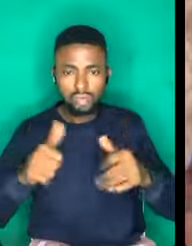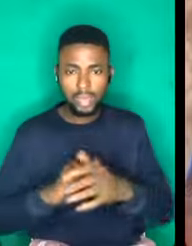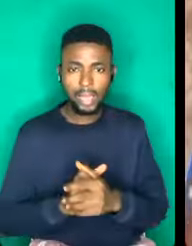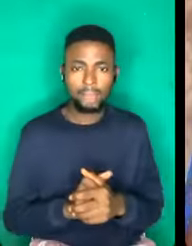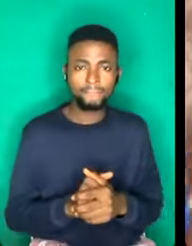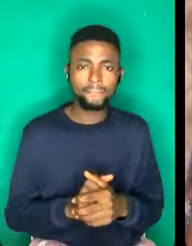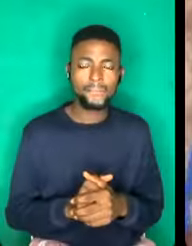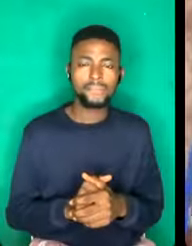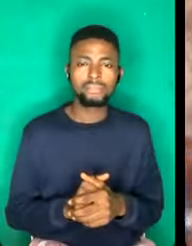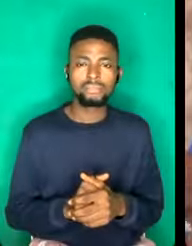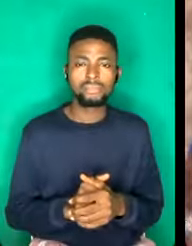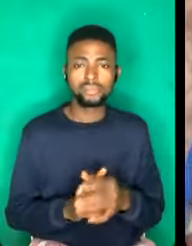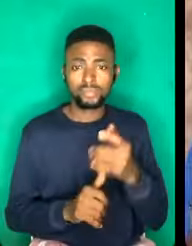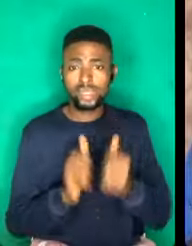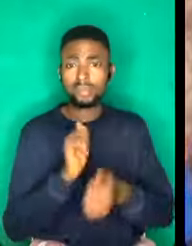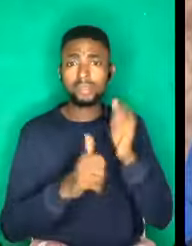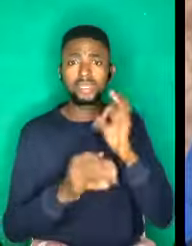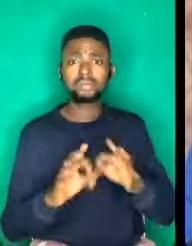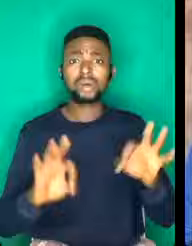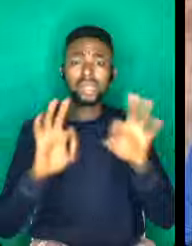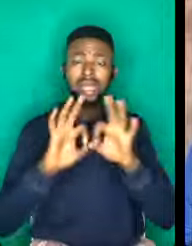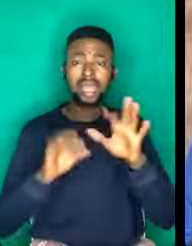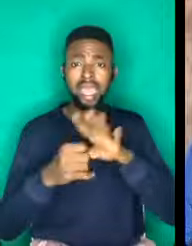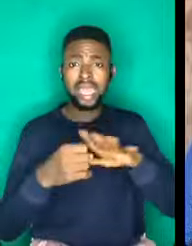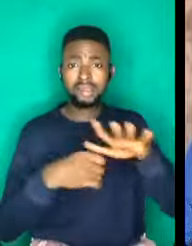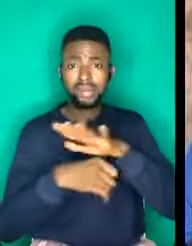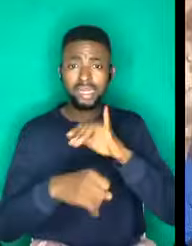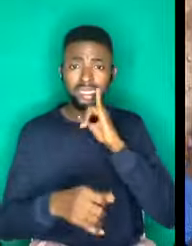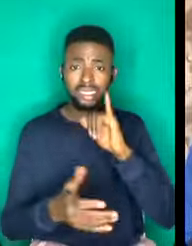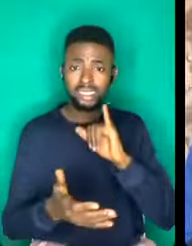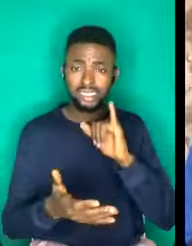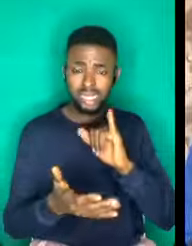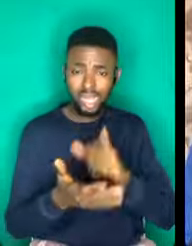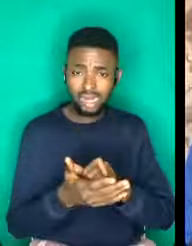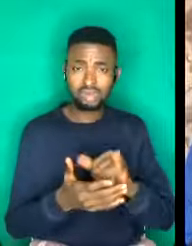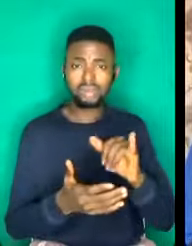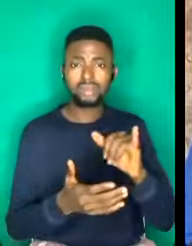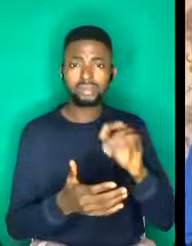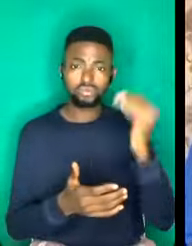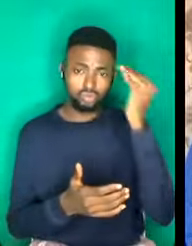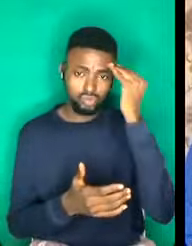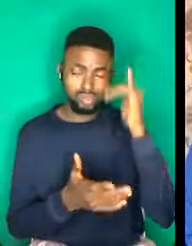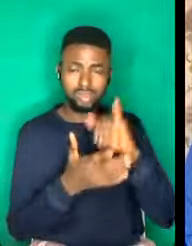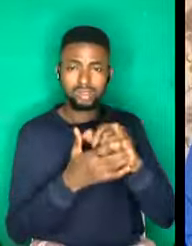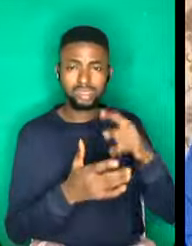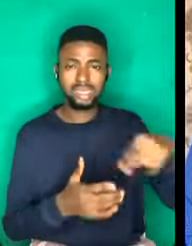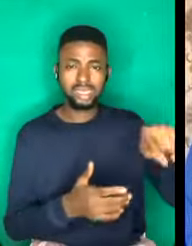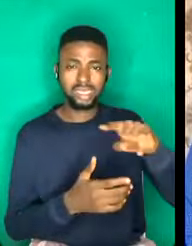The most important aspect of this is just to know that they being a visual learner, you have to